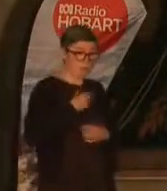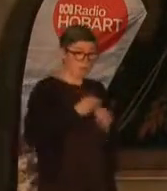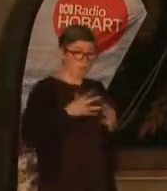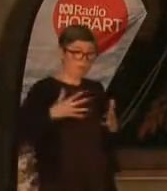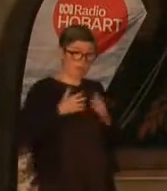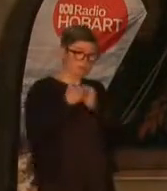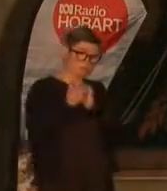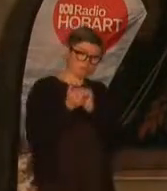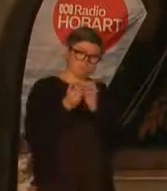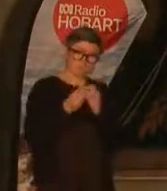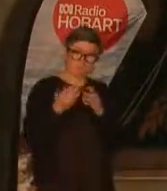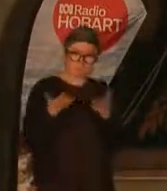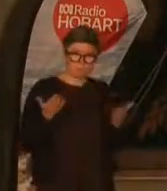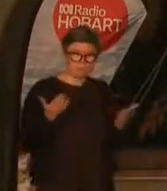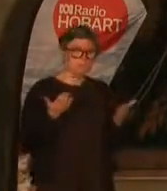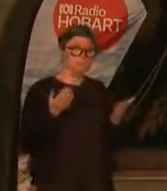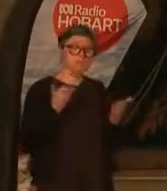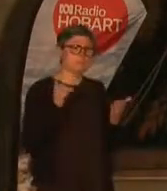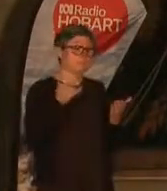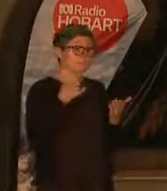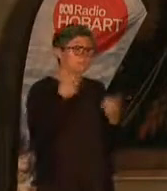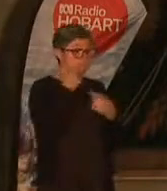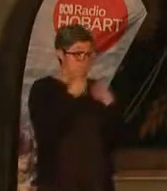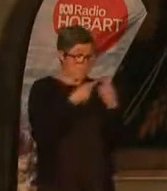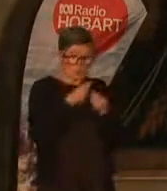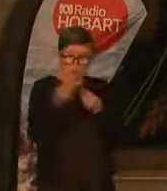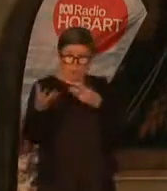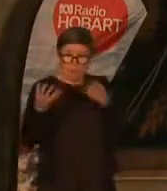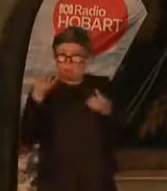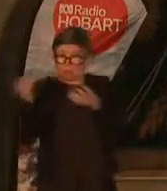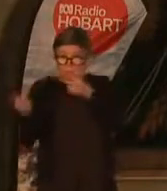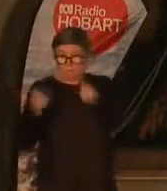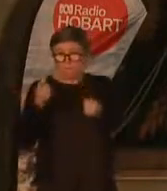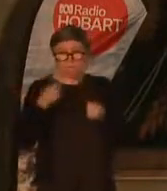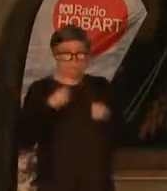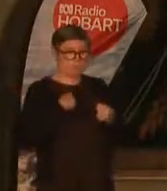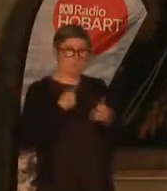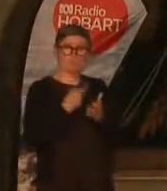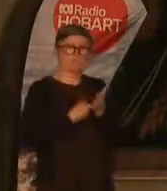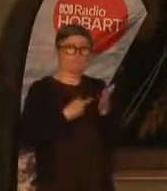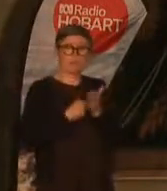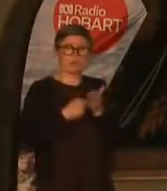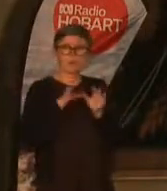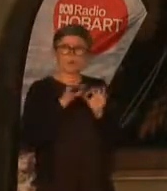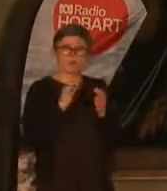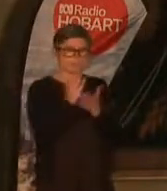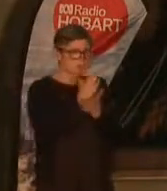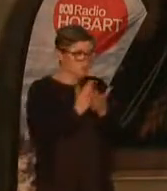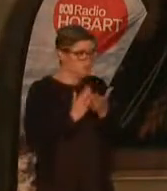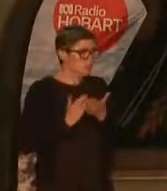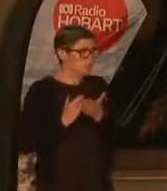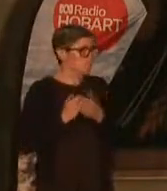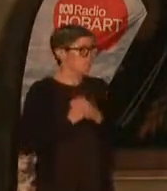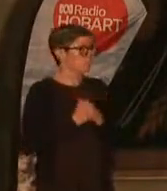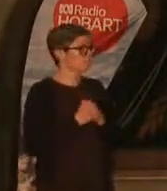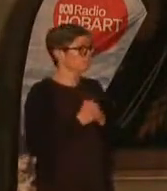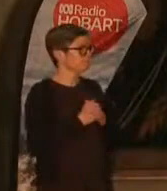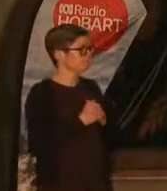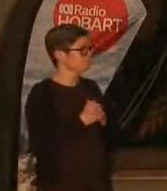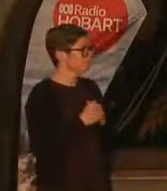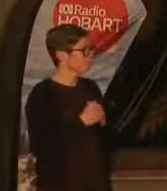even though it might be out there, we prefer it not to be shared ourselves. That's, you know, when you look at the shell